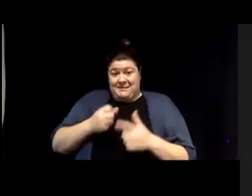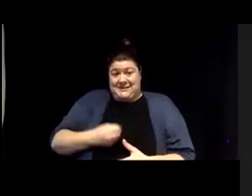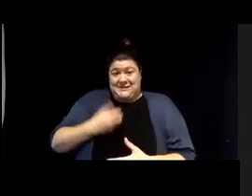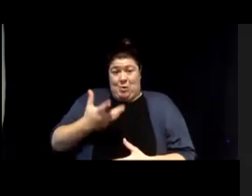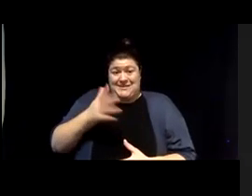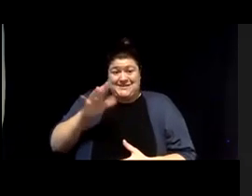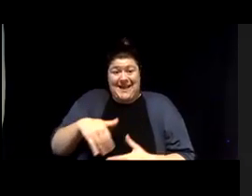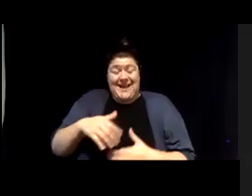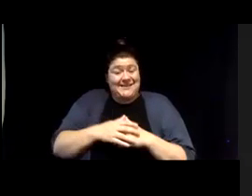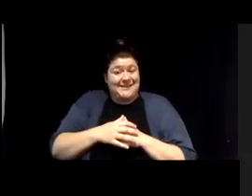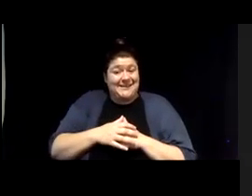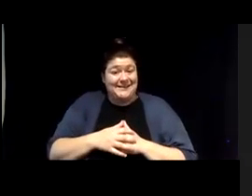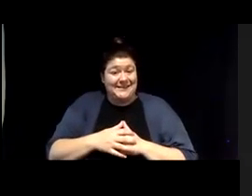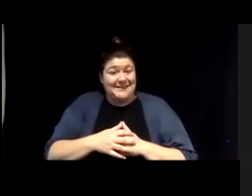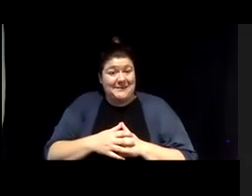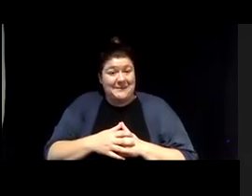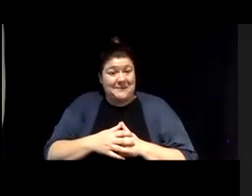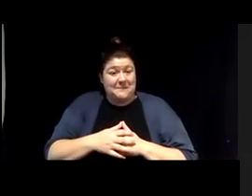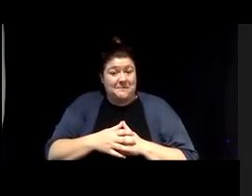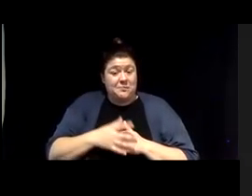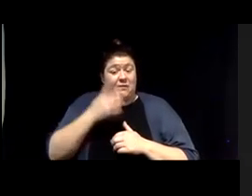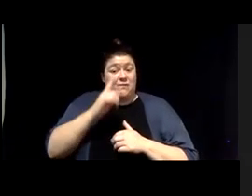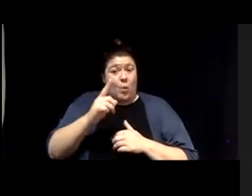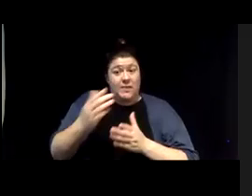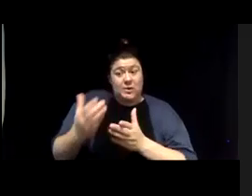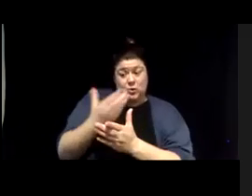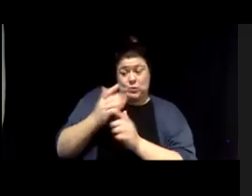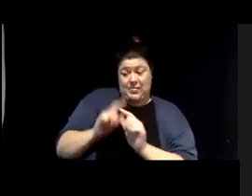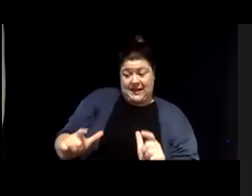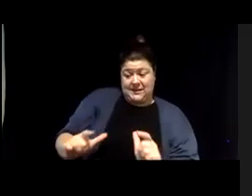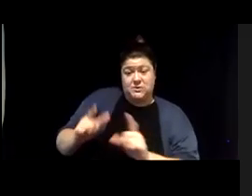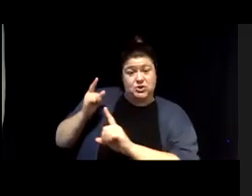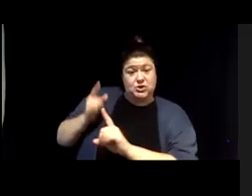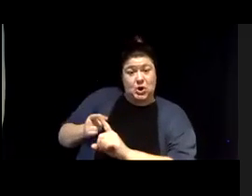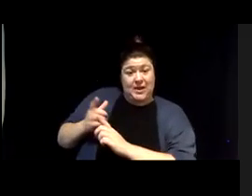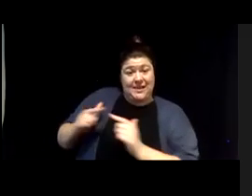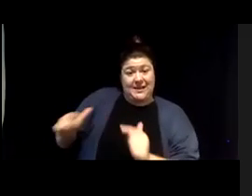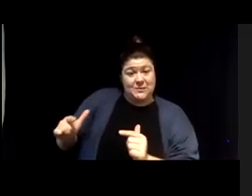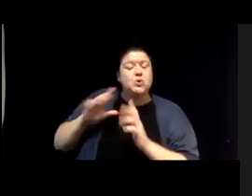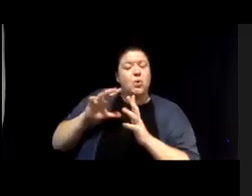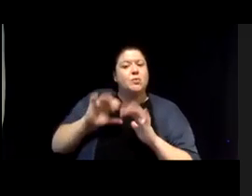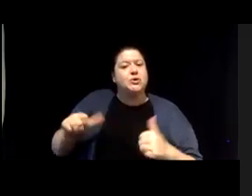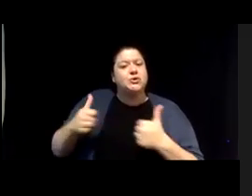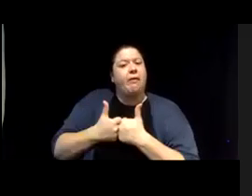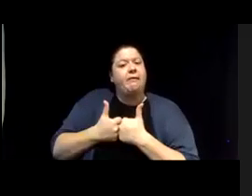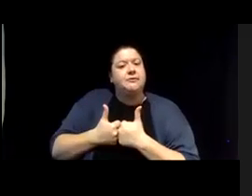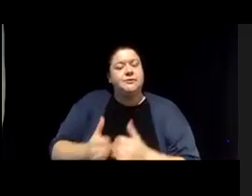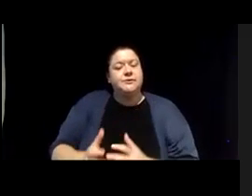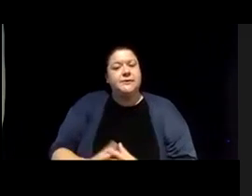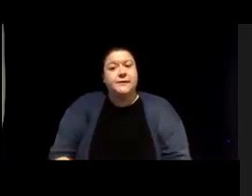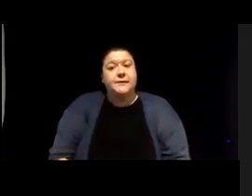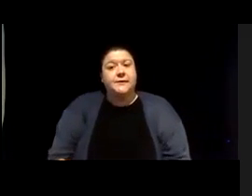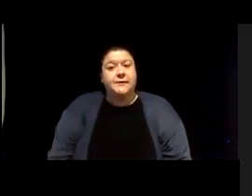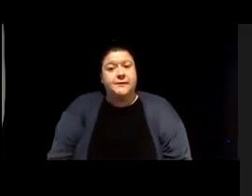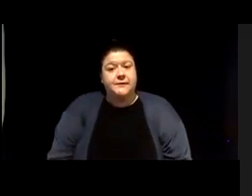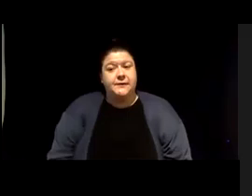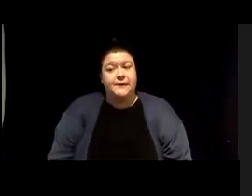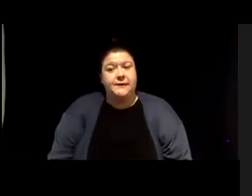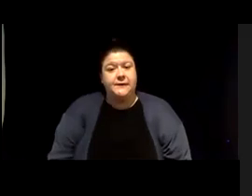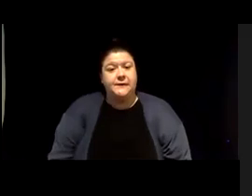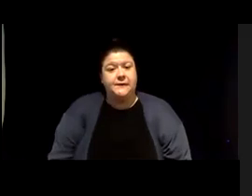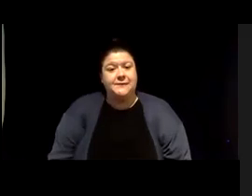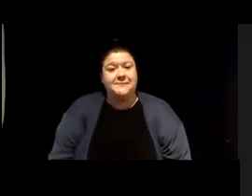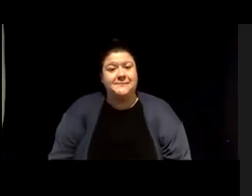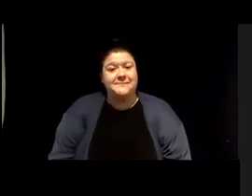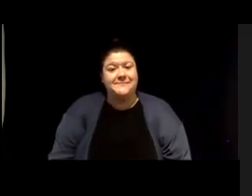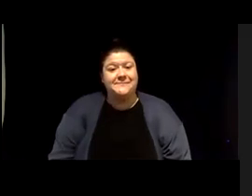exactly in the language to which you interpret? Okay, those are the challenges. Okay, and so